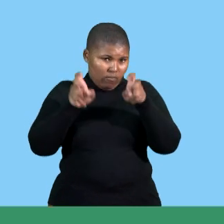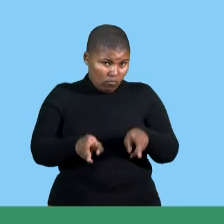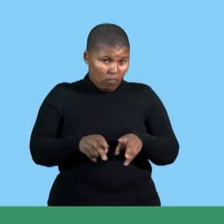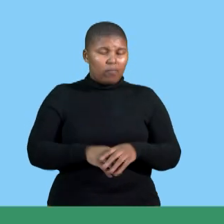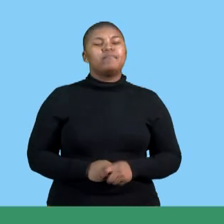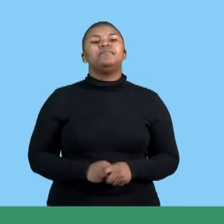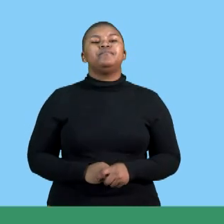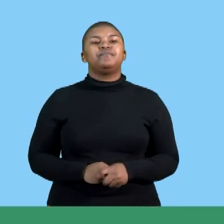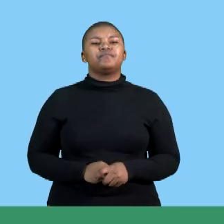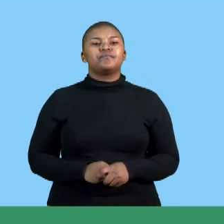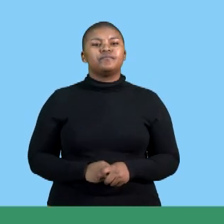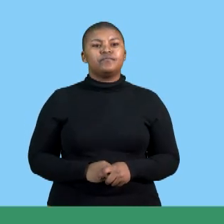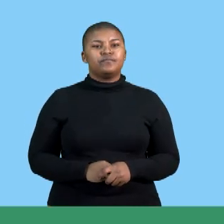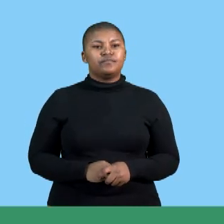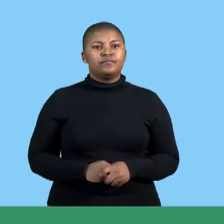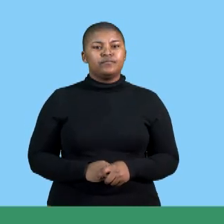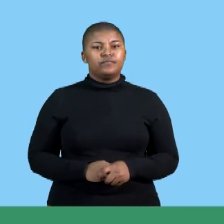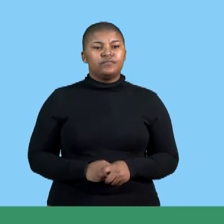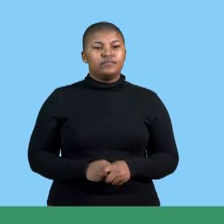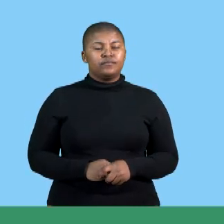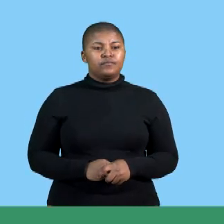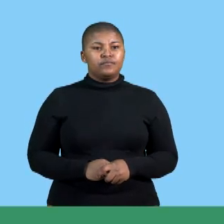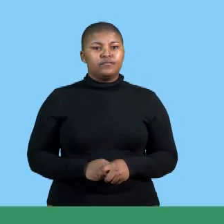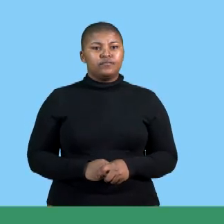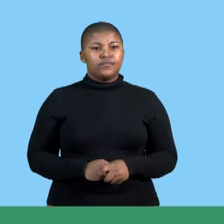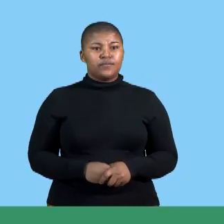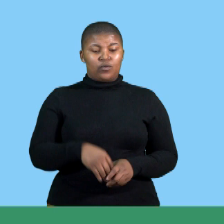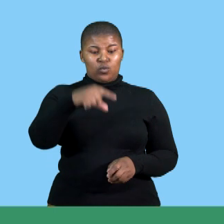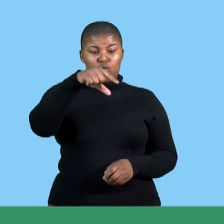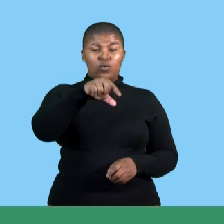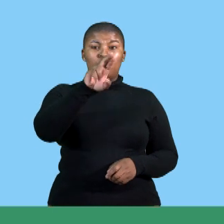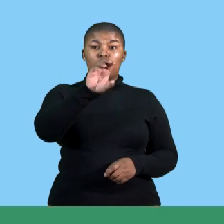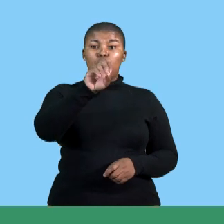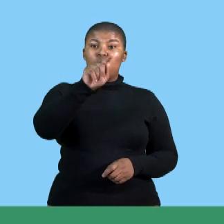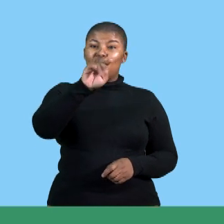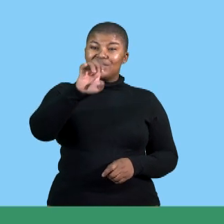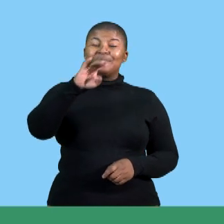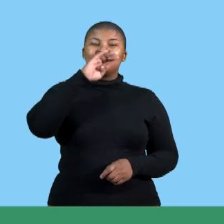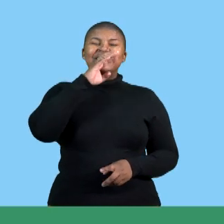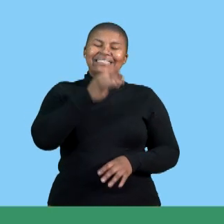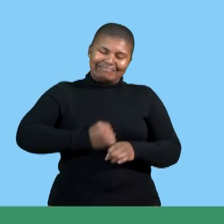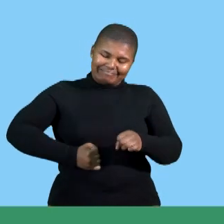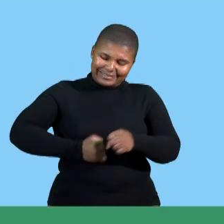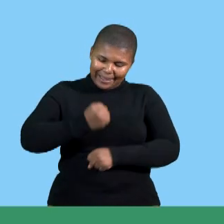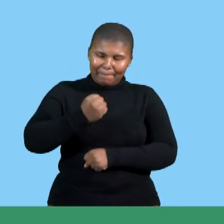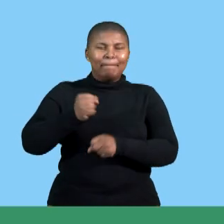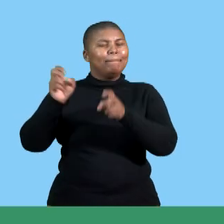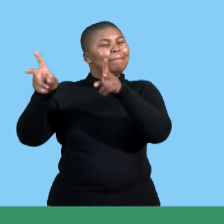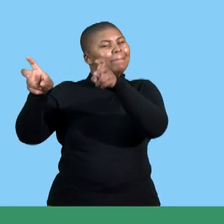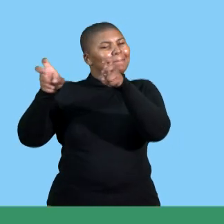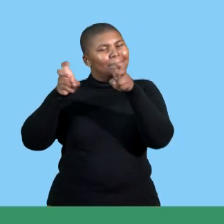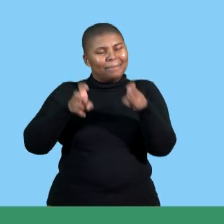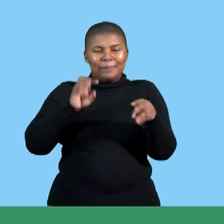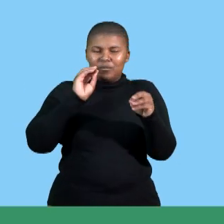is the scenario above. Now, here's a rule. Quote means you are taking it as is directly from